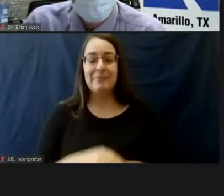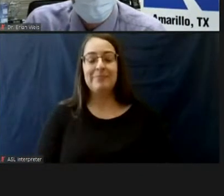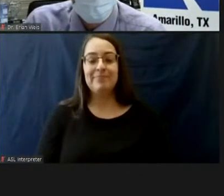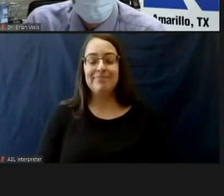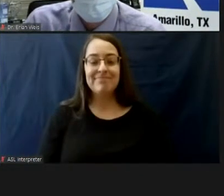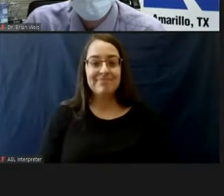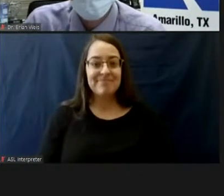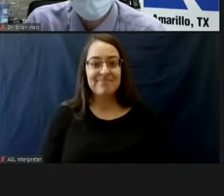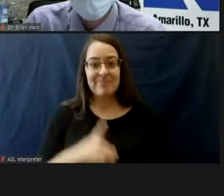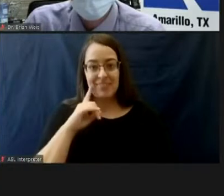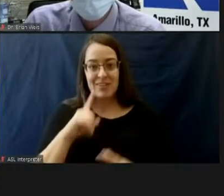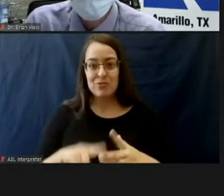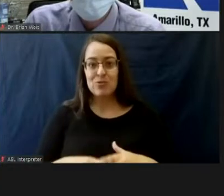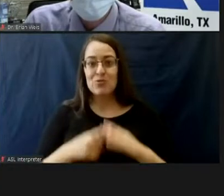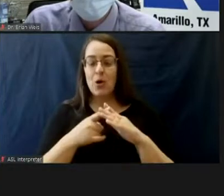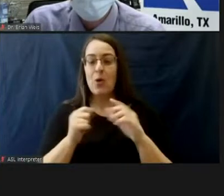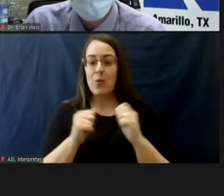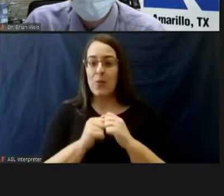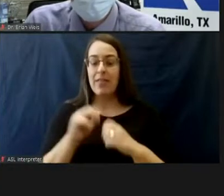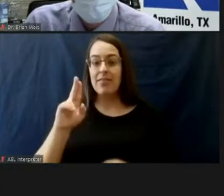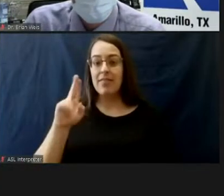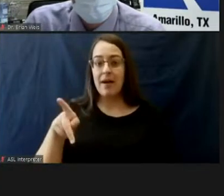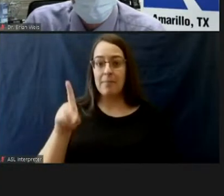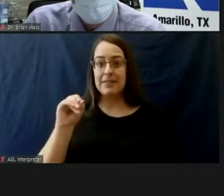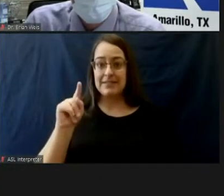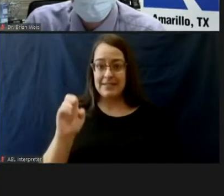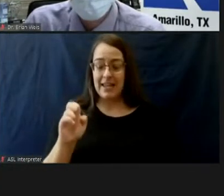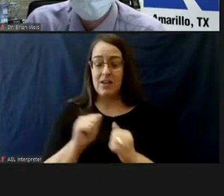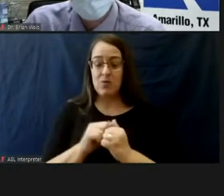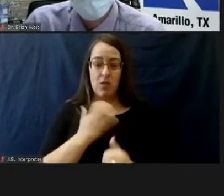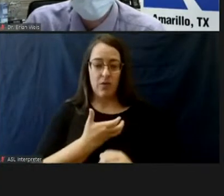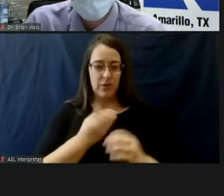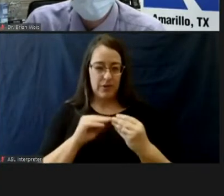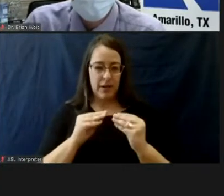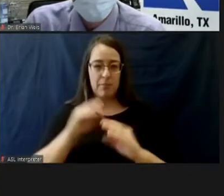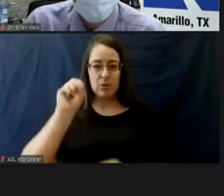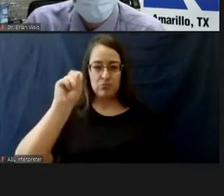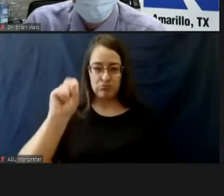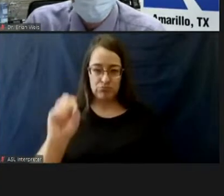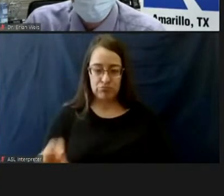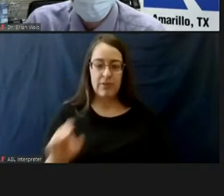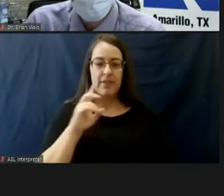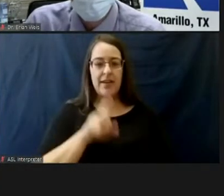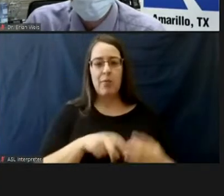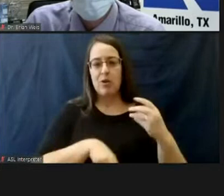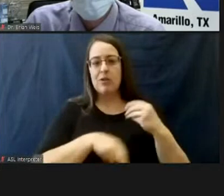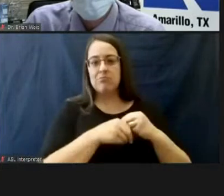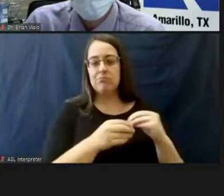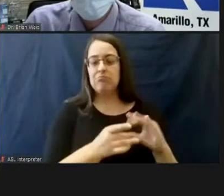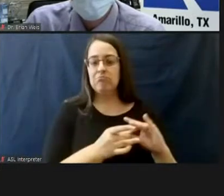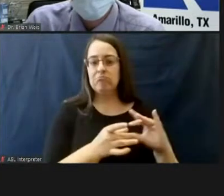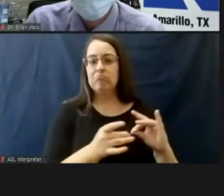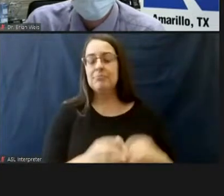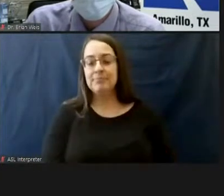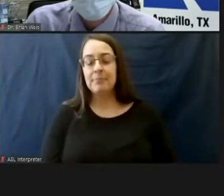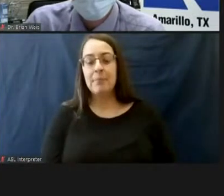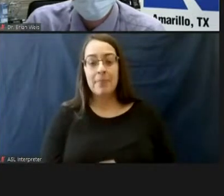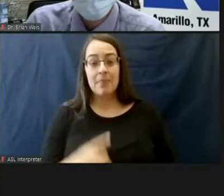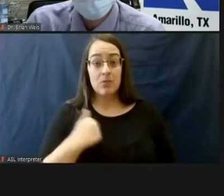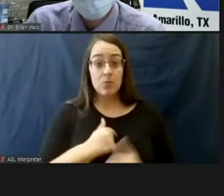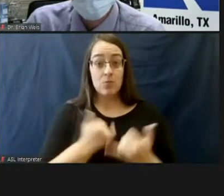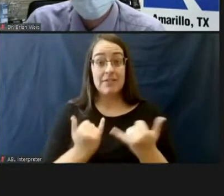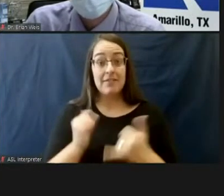start off with an update on where we are with our statistics, then I'll get into some other comments I'd like to make. We are at